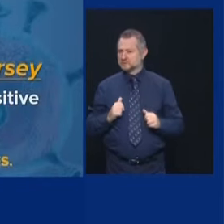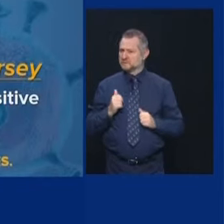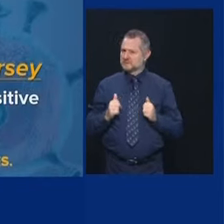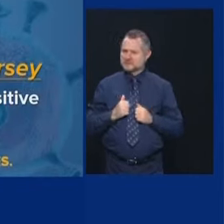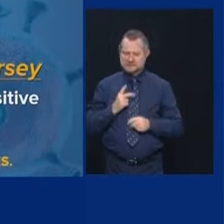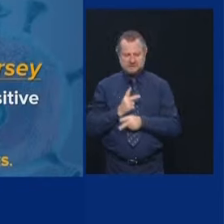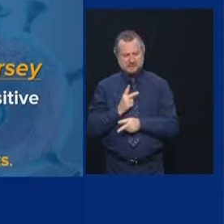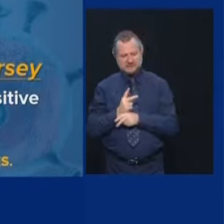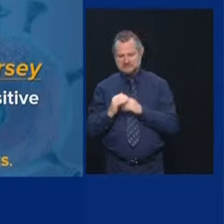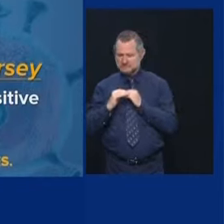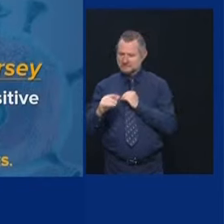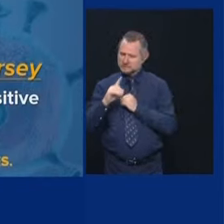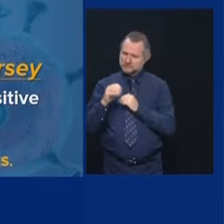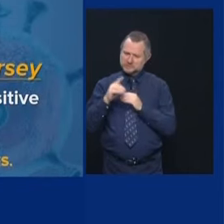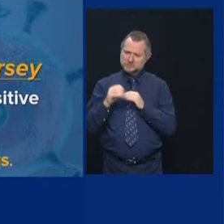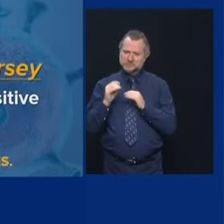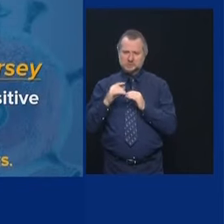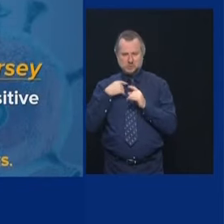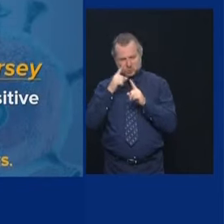Keep the bar high,